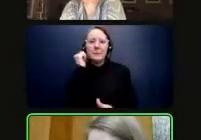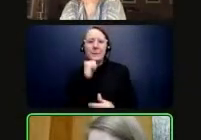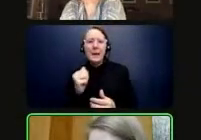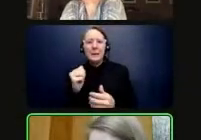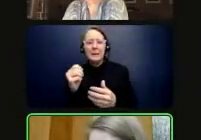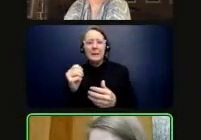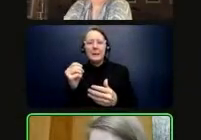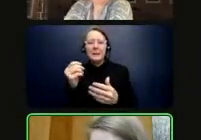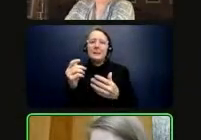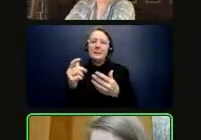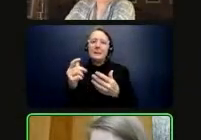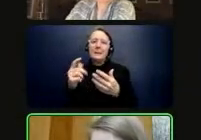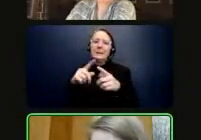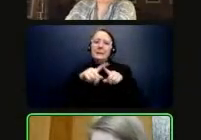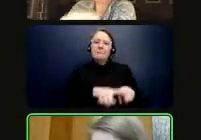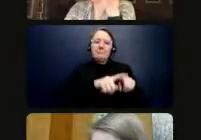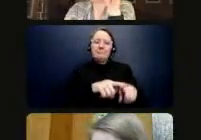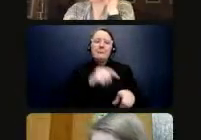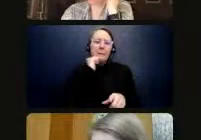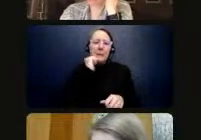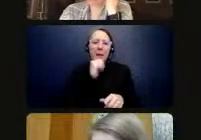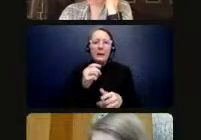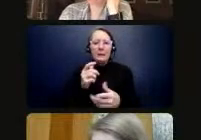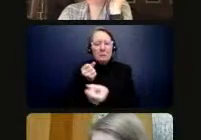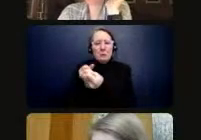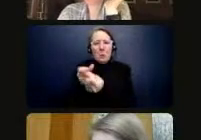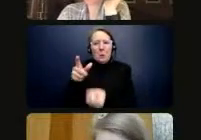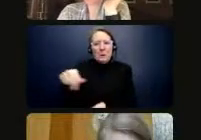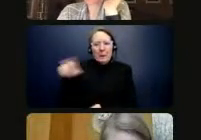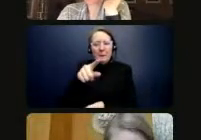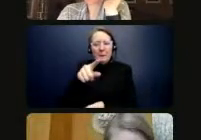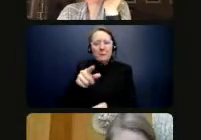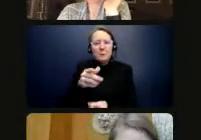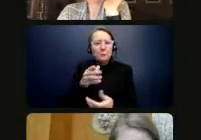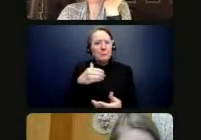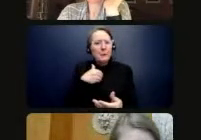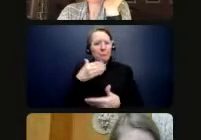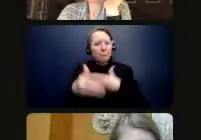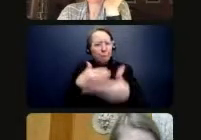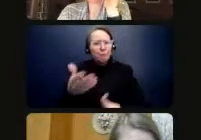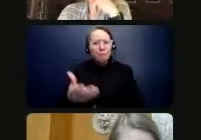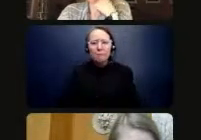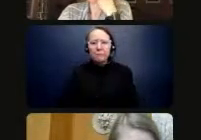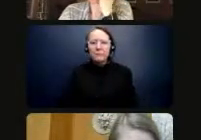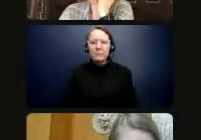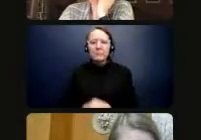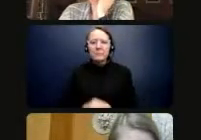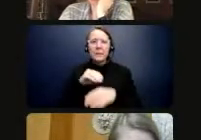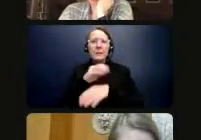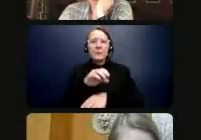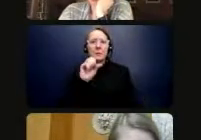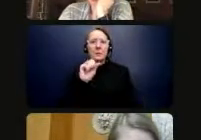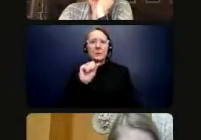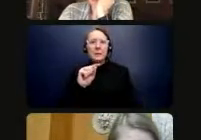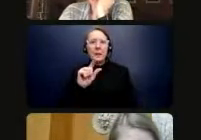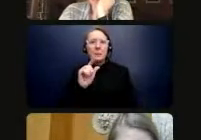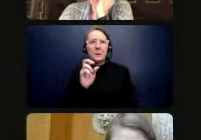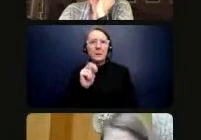for every single day. Okay, Councillor Stapleton. Thank you so much. This is Virginia